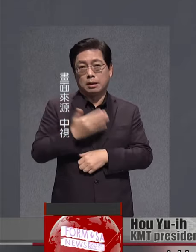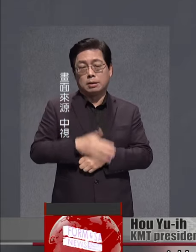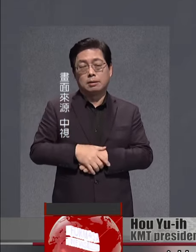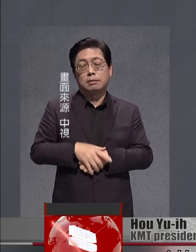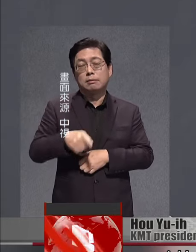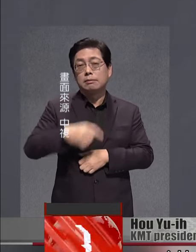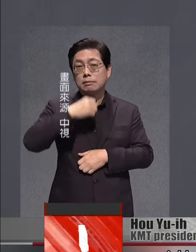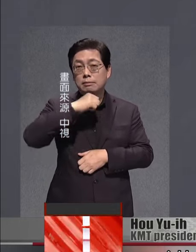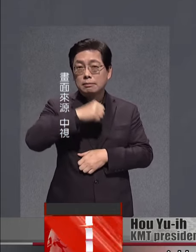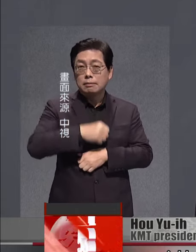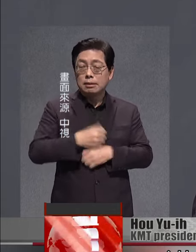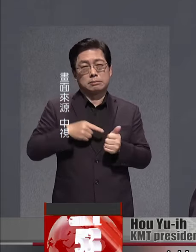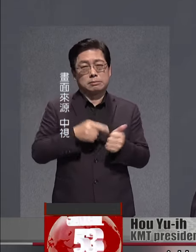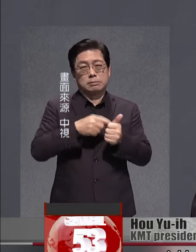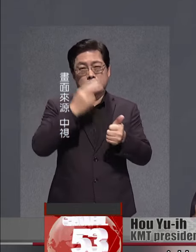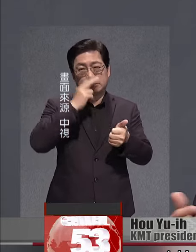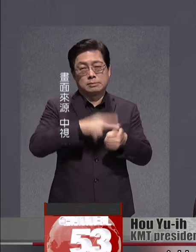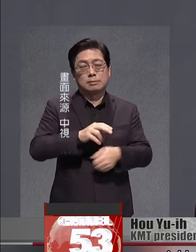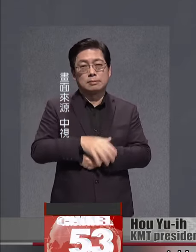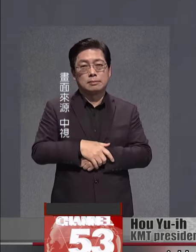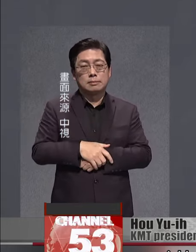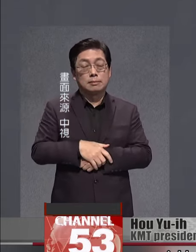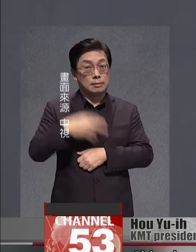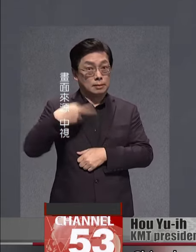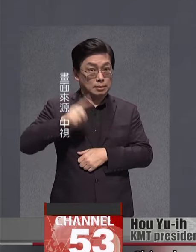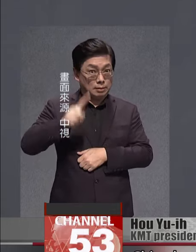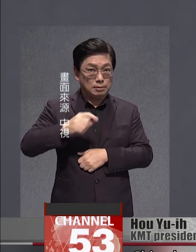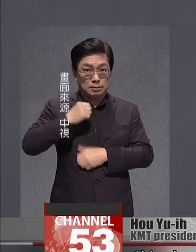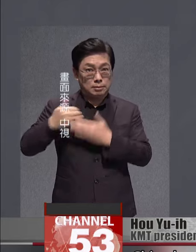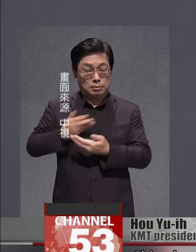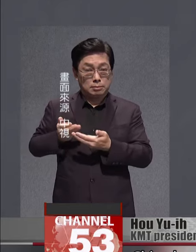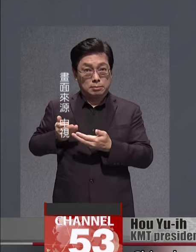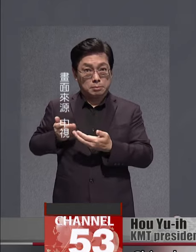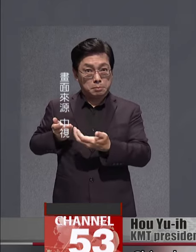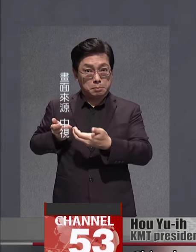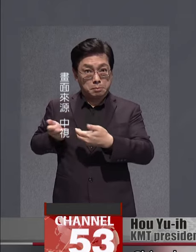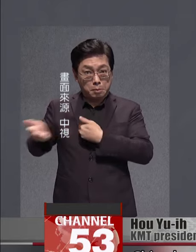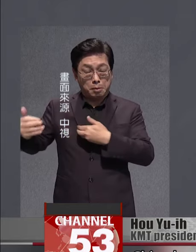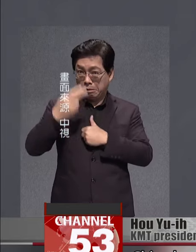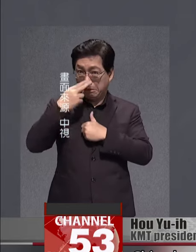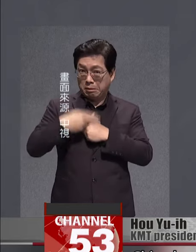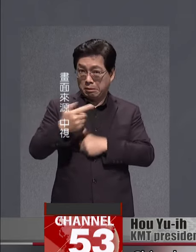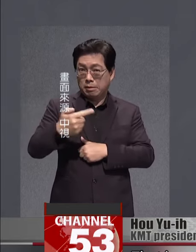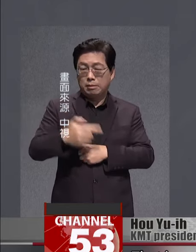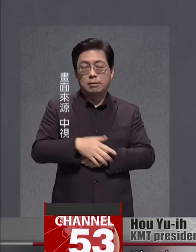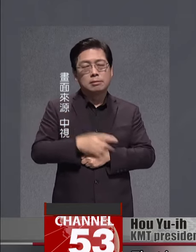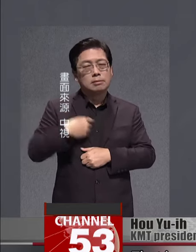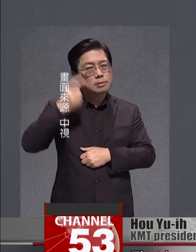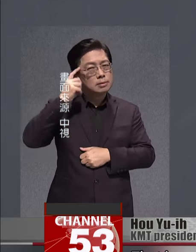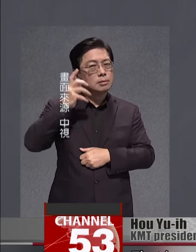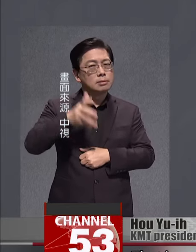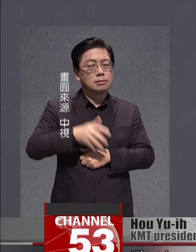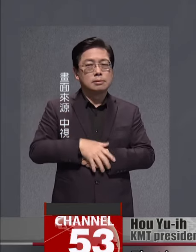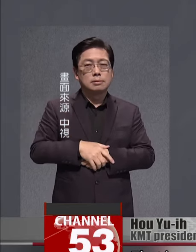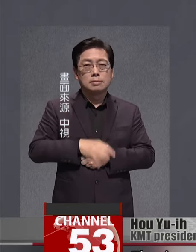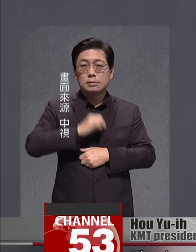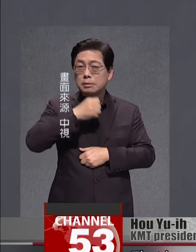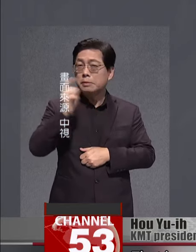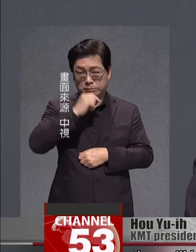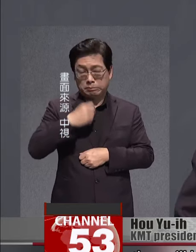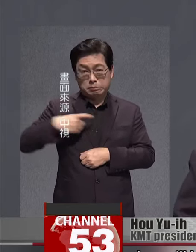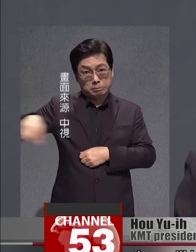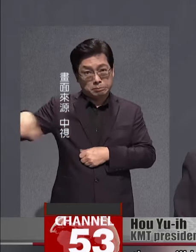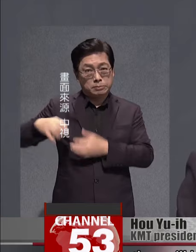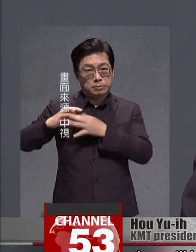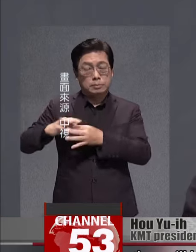as quickly as possible, especially the trade barriers China has recently adopted against us. That is, next year in January, the